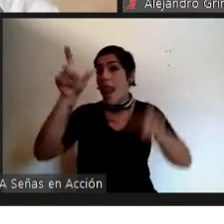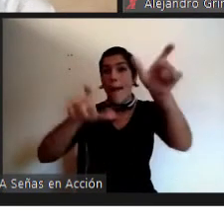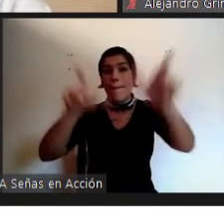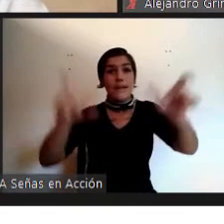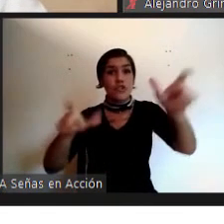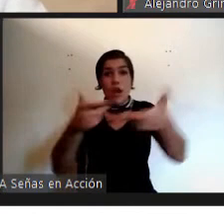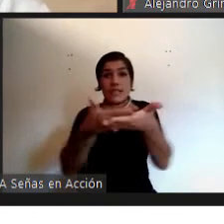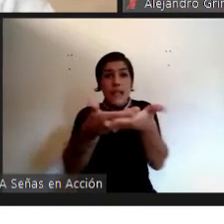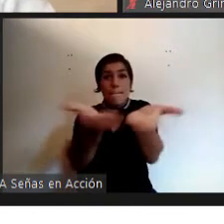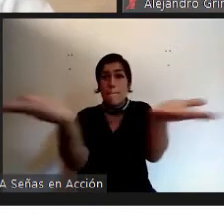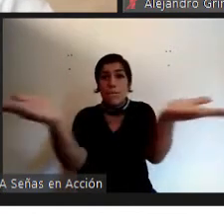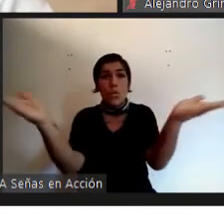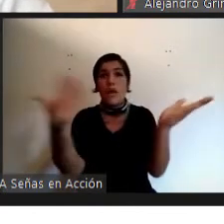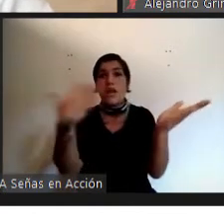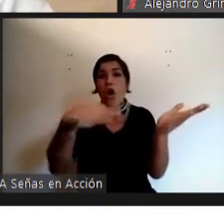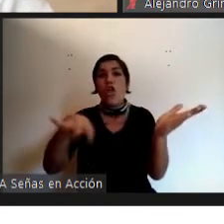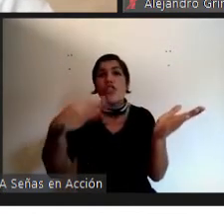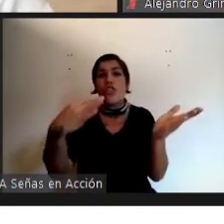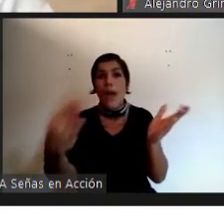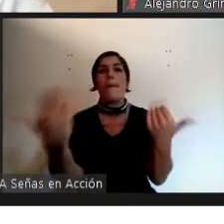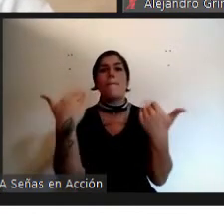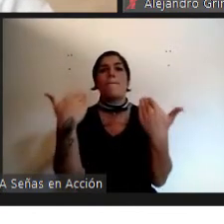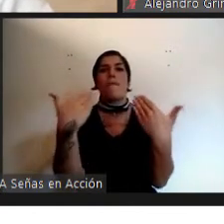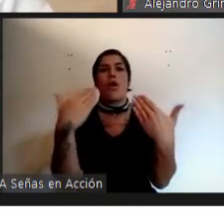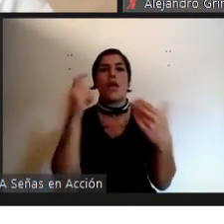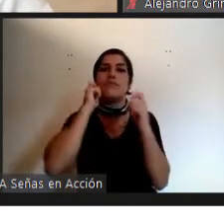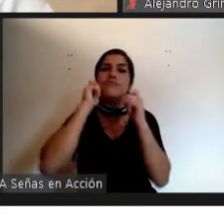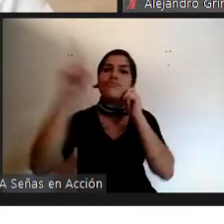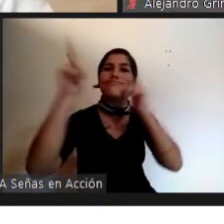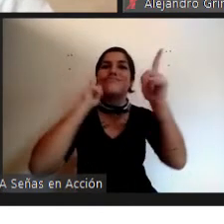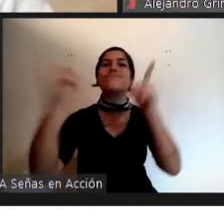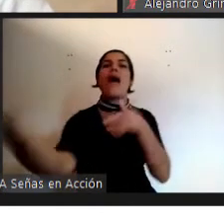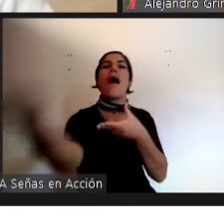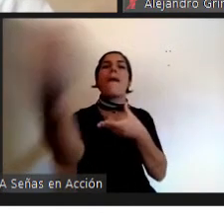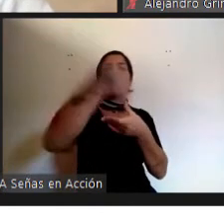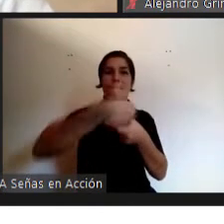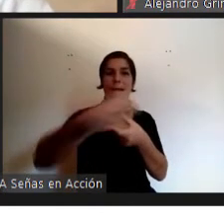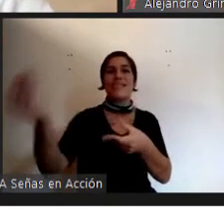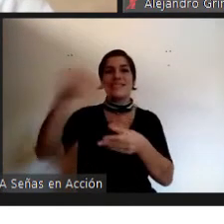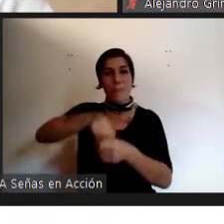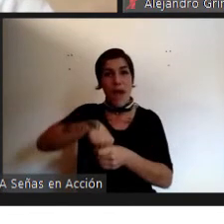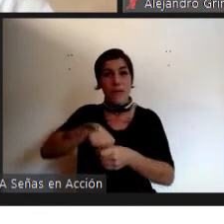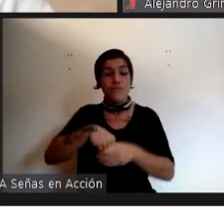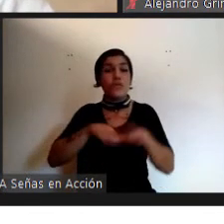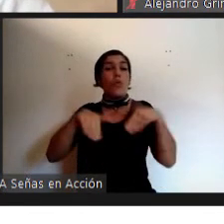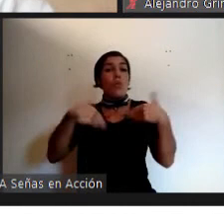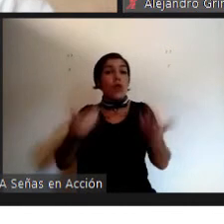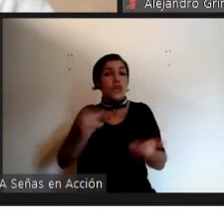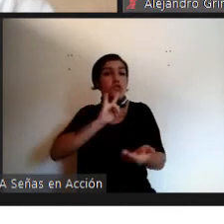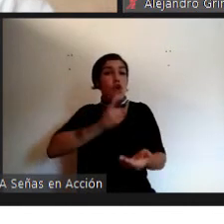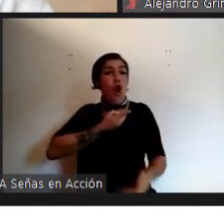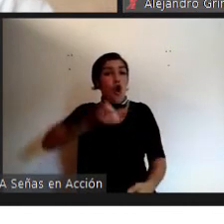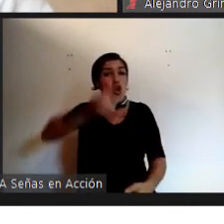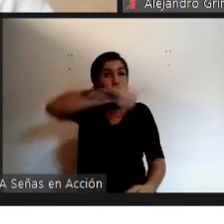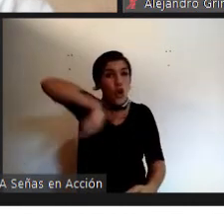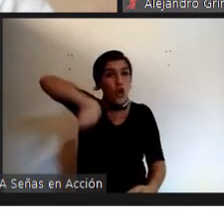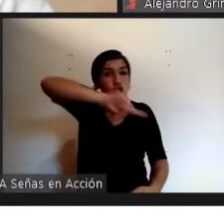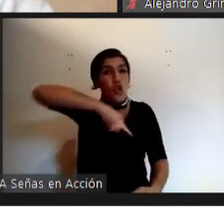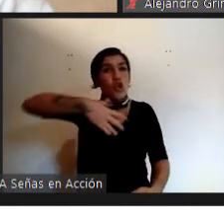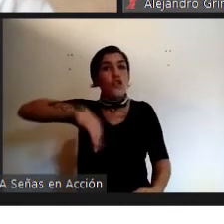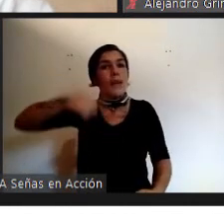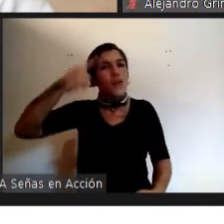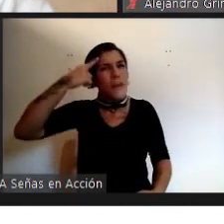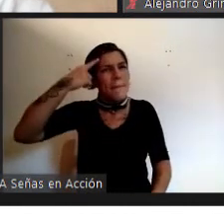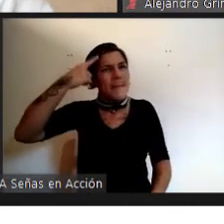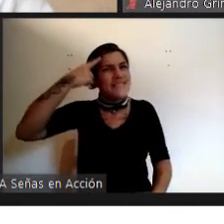us into thinking about how to generate local solutions, not in the sense of the term that